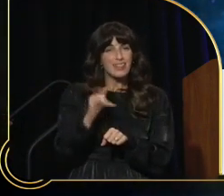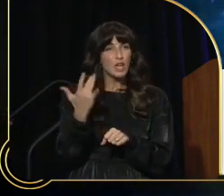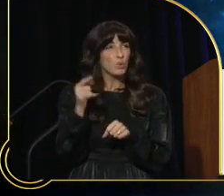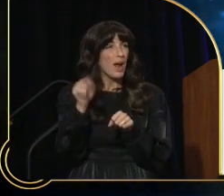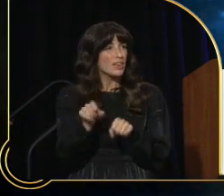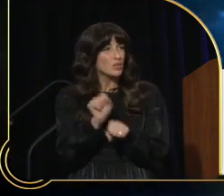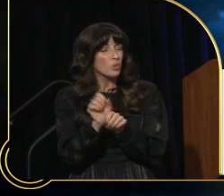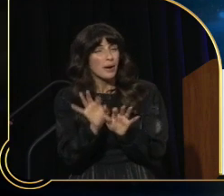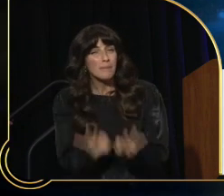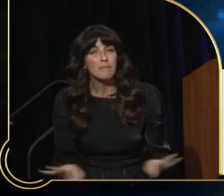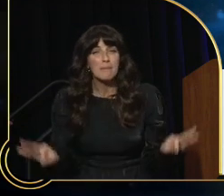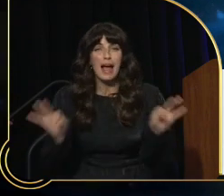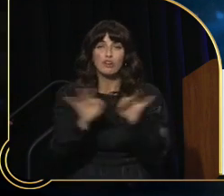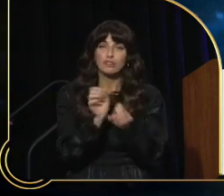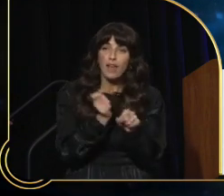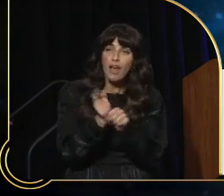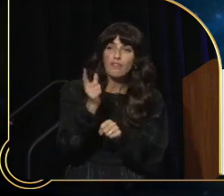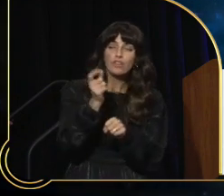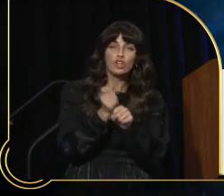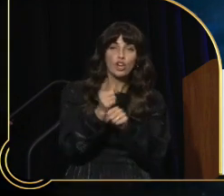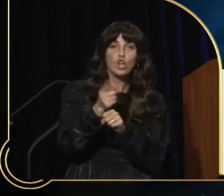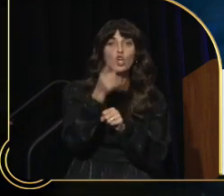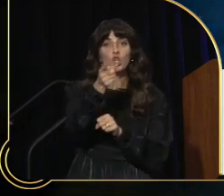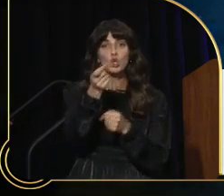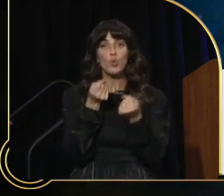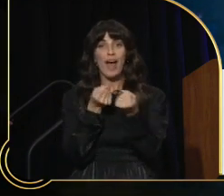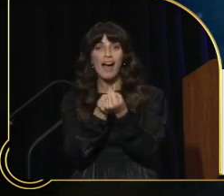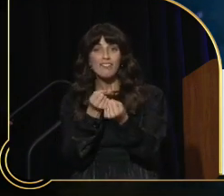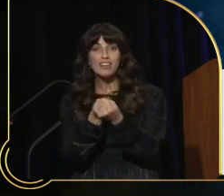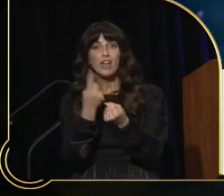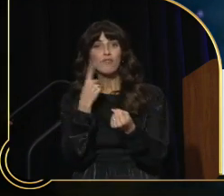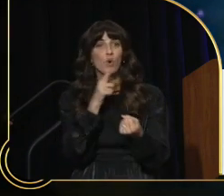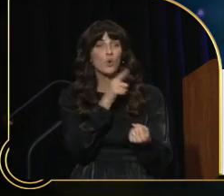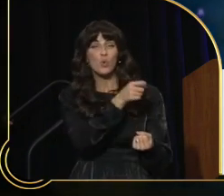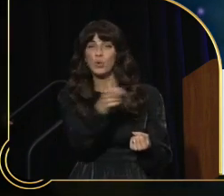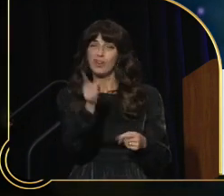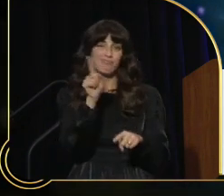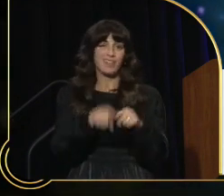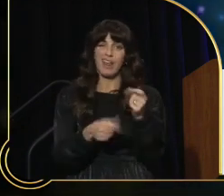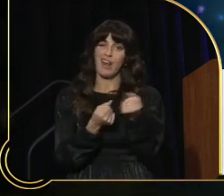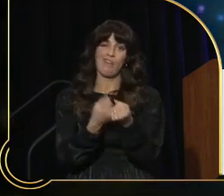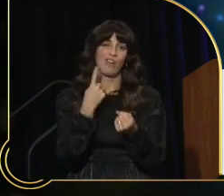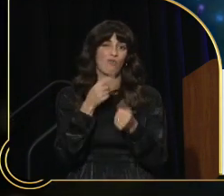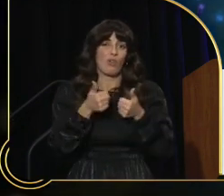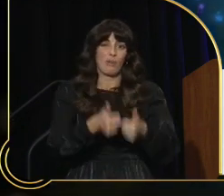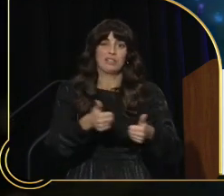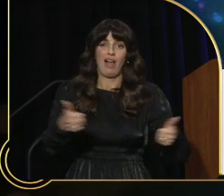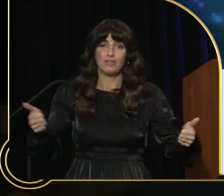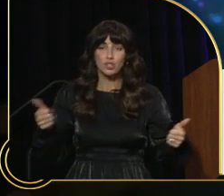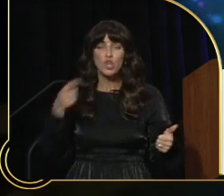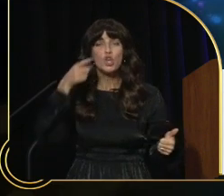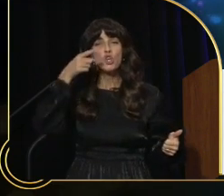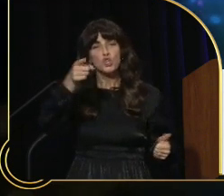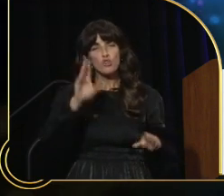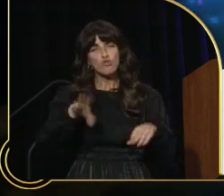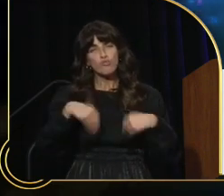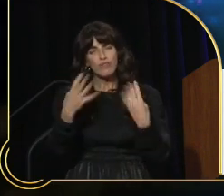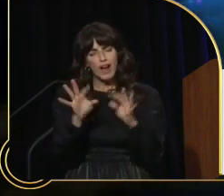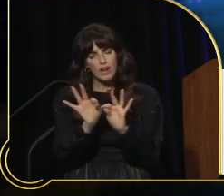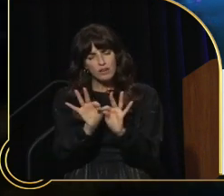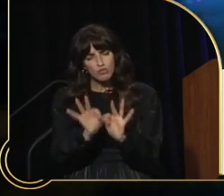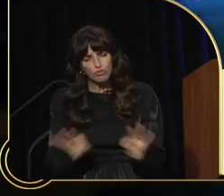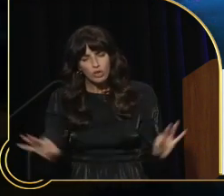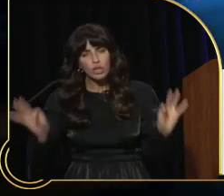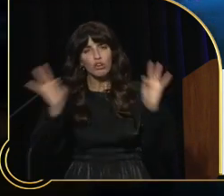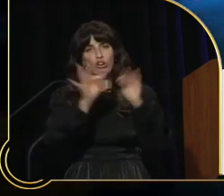much. Year in and year out, you've advocated for those who cannot advocate for themselves. You provided critical legal